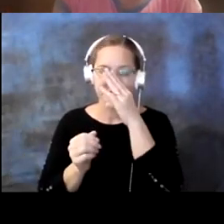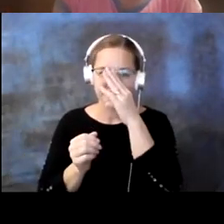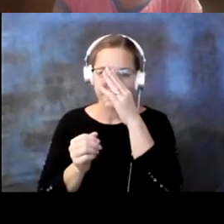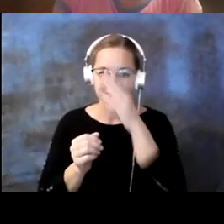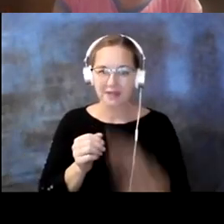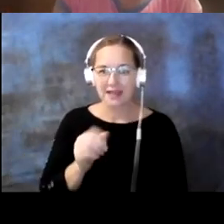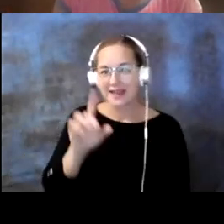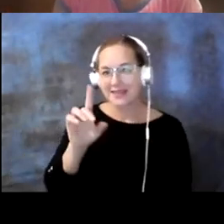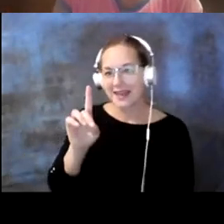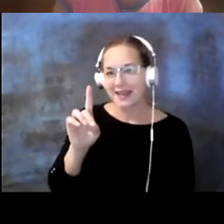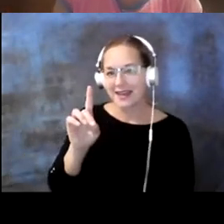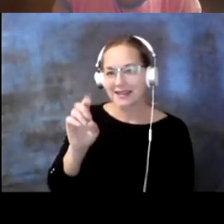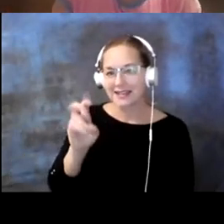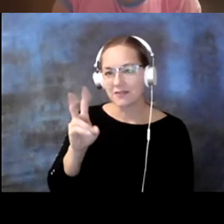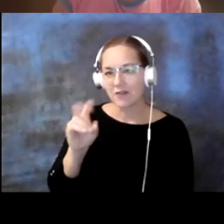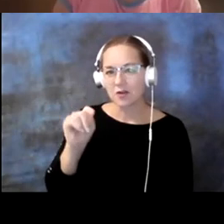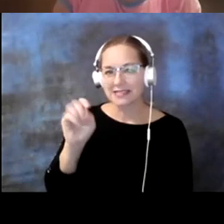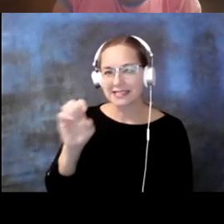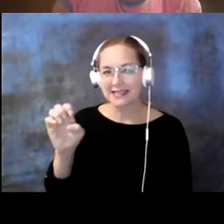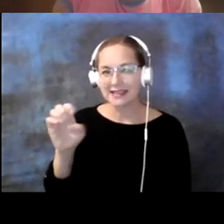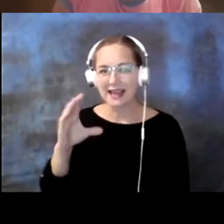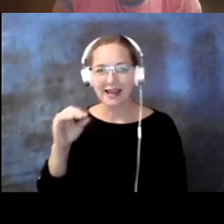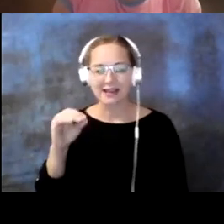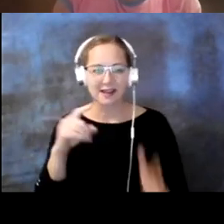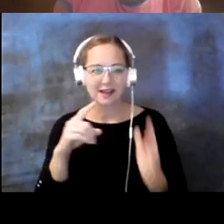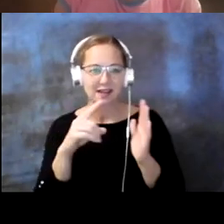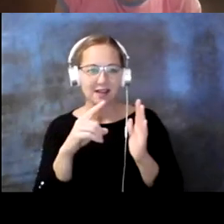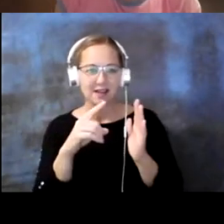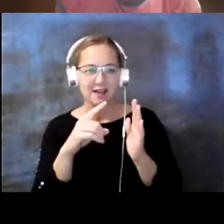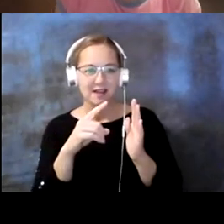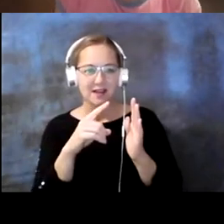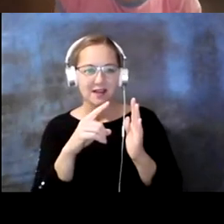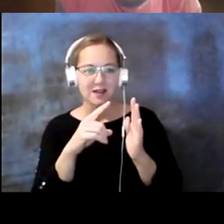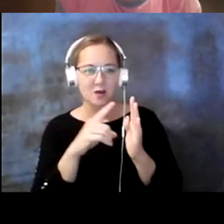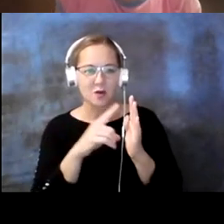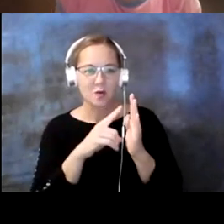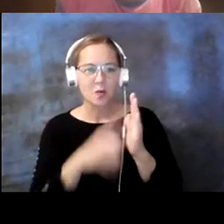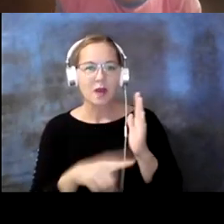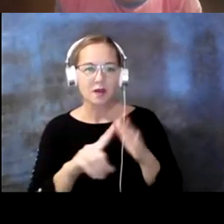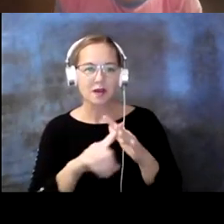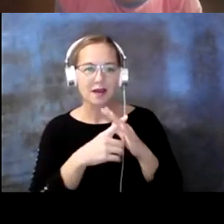devotees out there and what you were kind of describing, like the